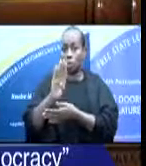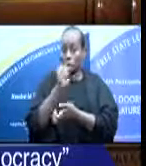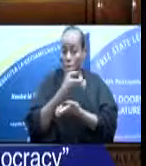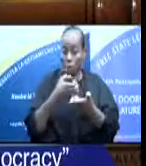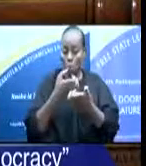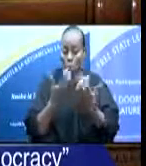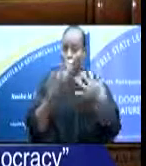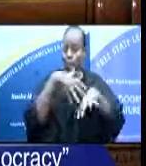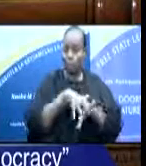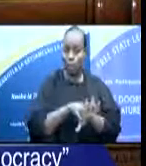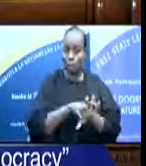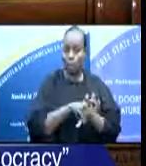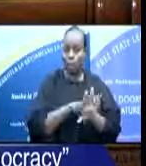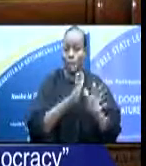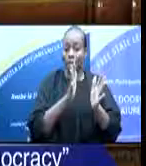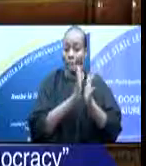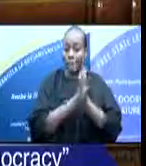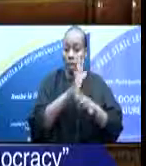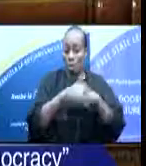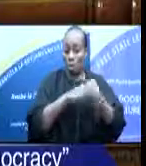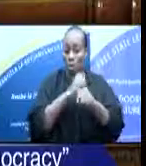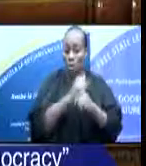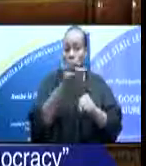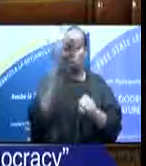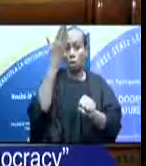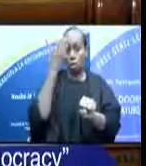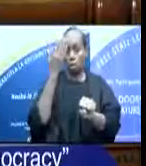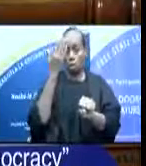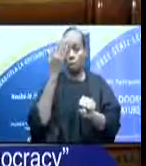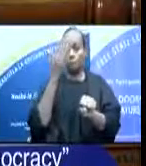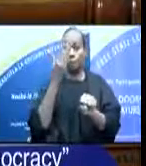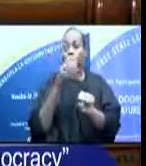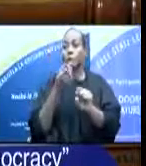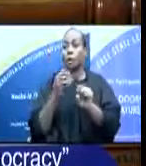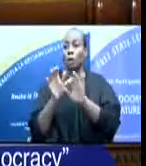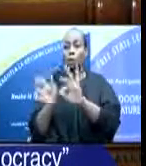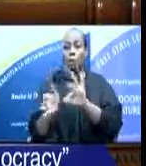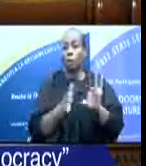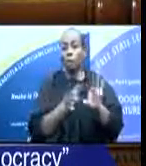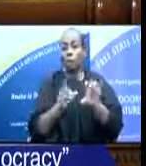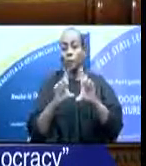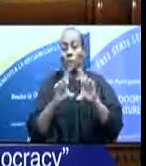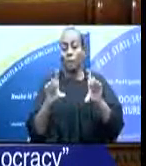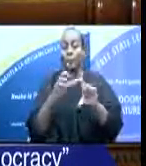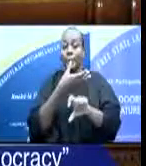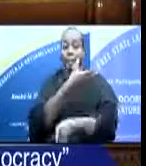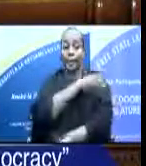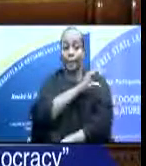economy over the past 10 years. On clinics, Honorable Speaker,